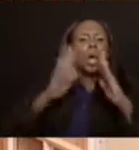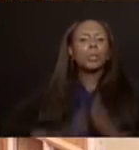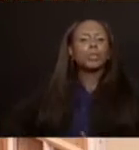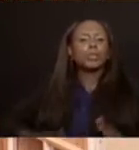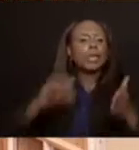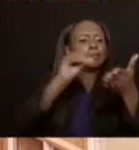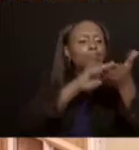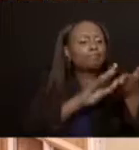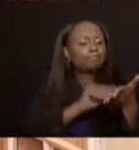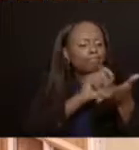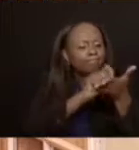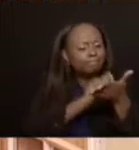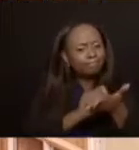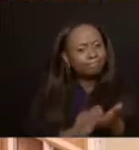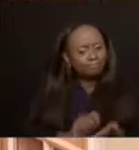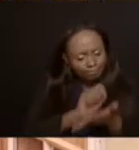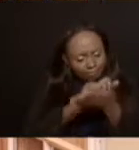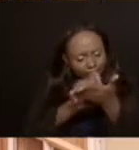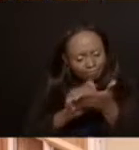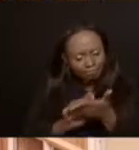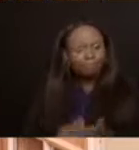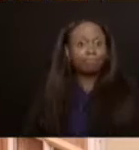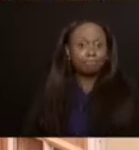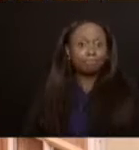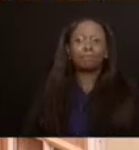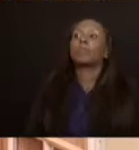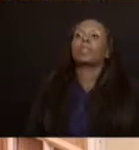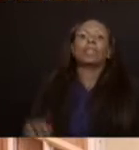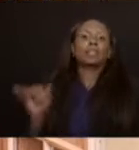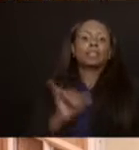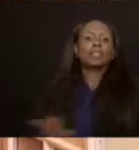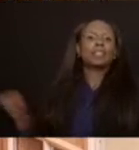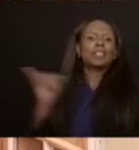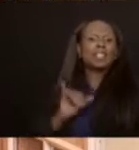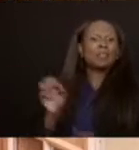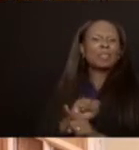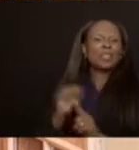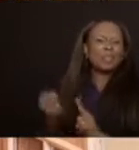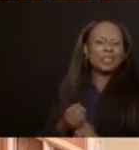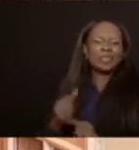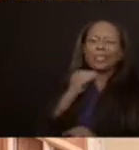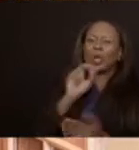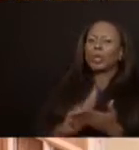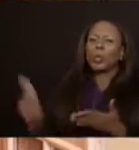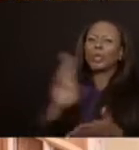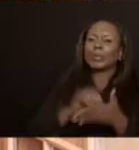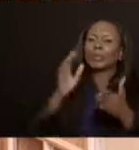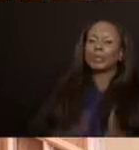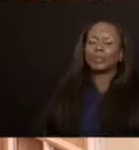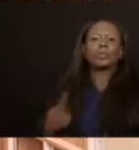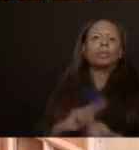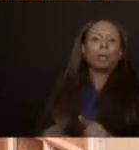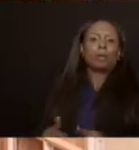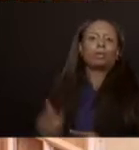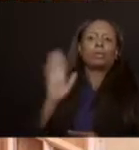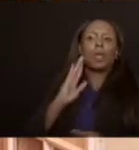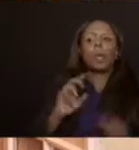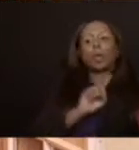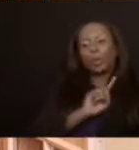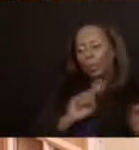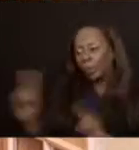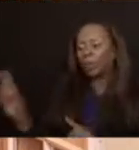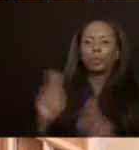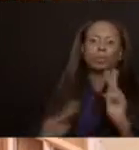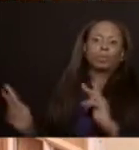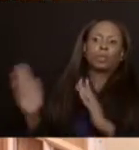And secondly, to also deal with those who have chronic NCDs but are patients of the Queen Elizabeth Hospital as outpatients